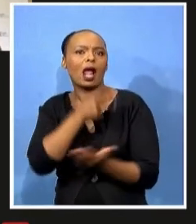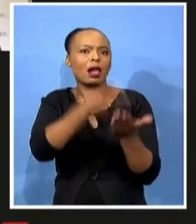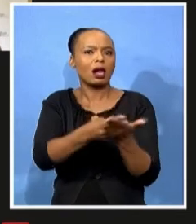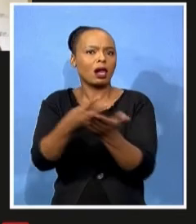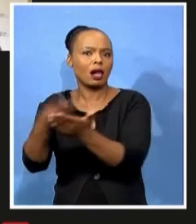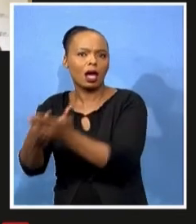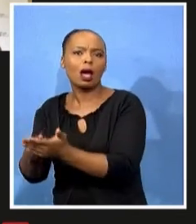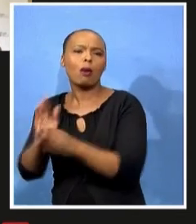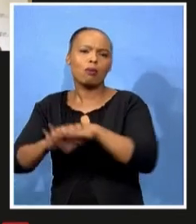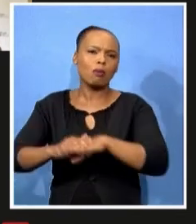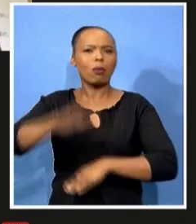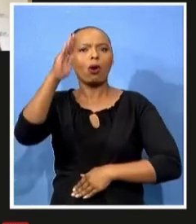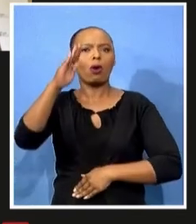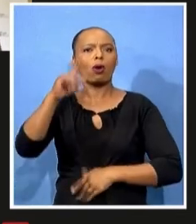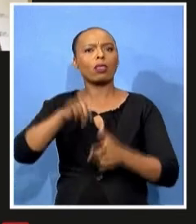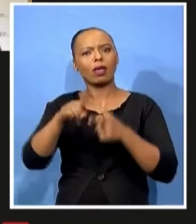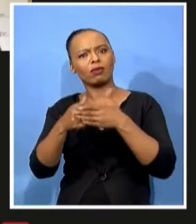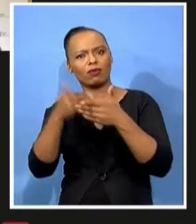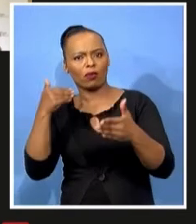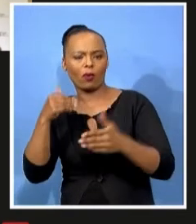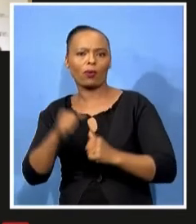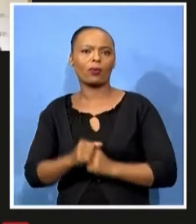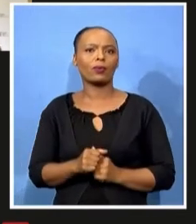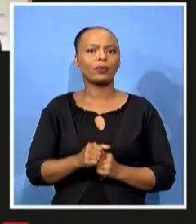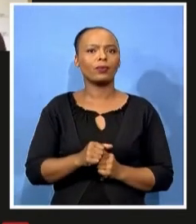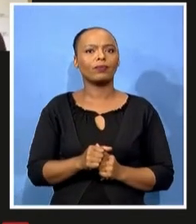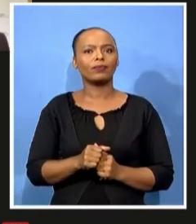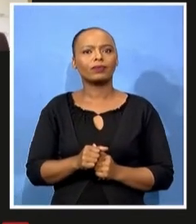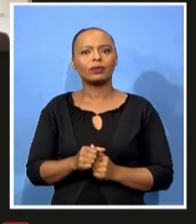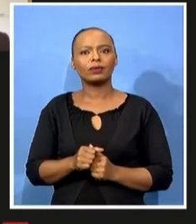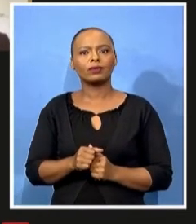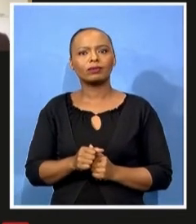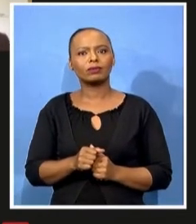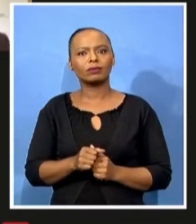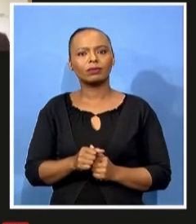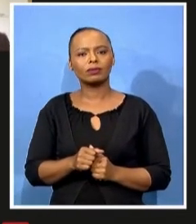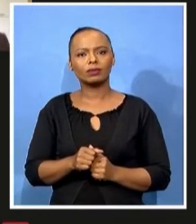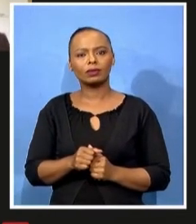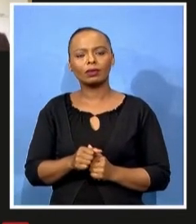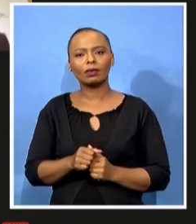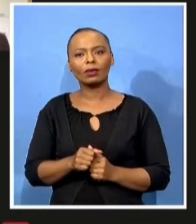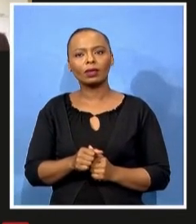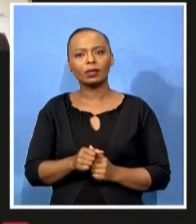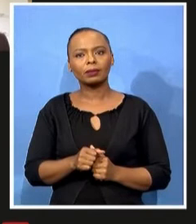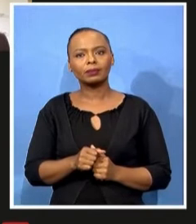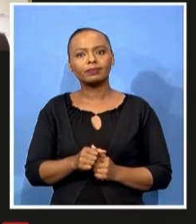before. So we have then worked on the